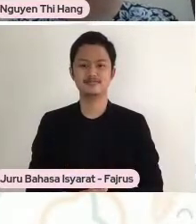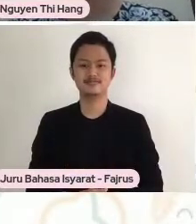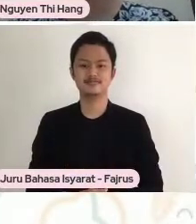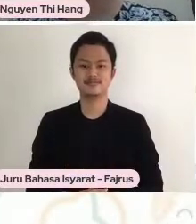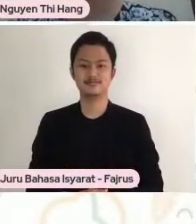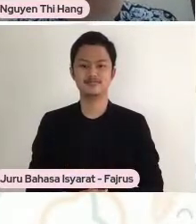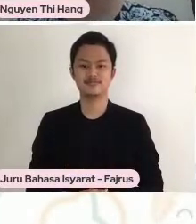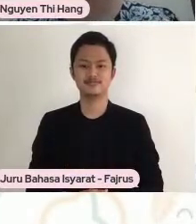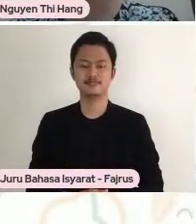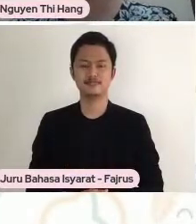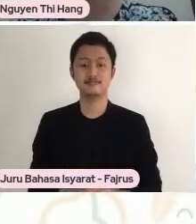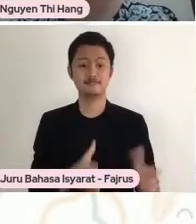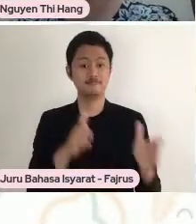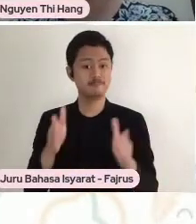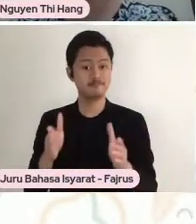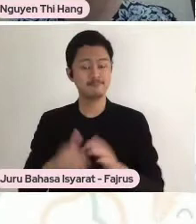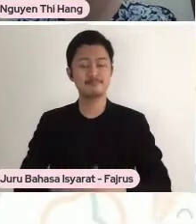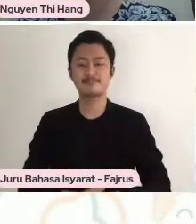Next.